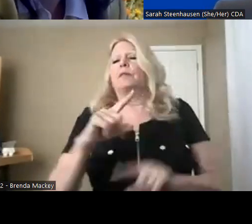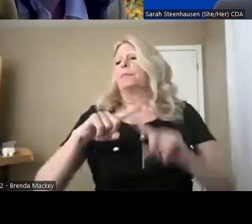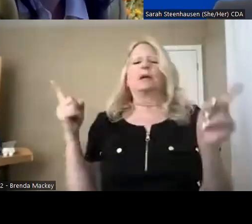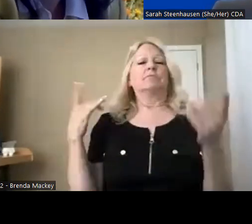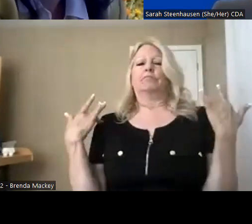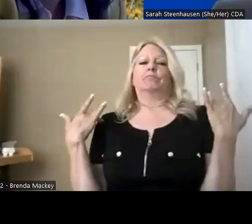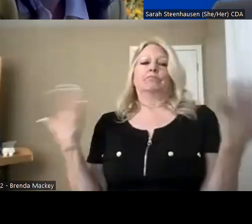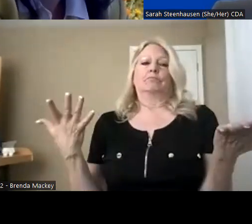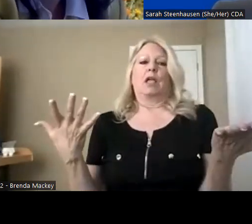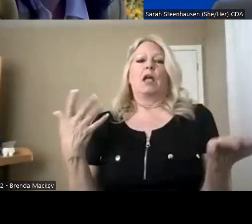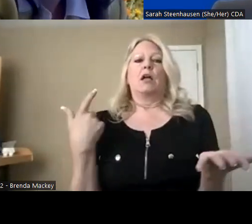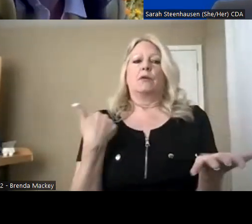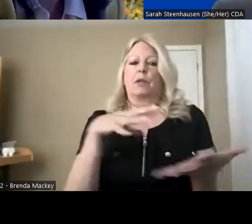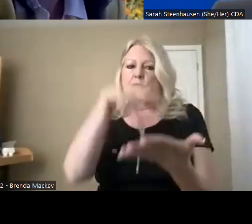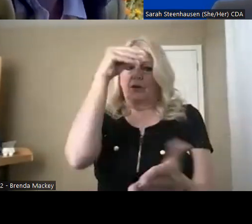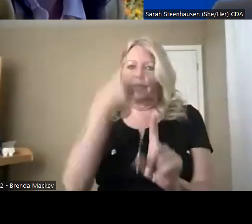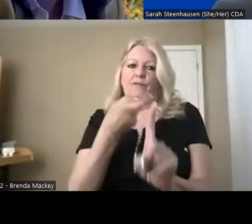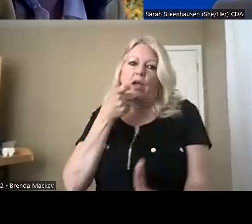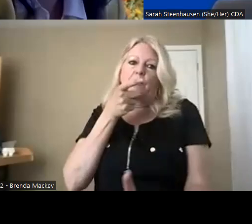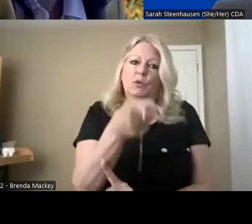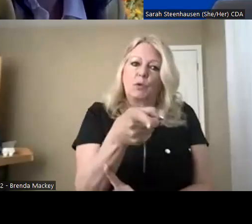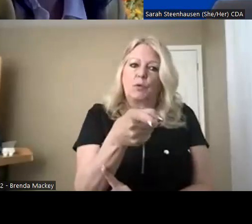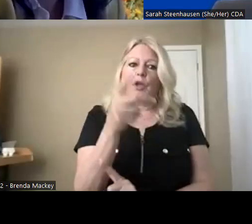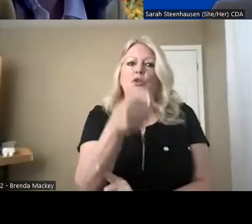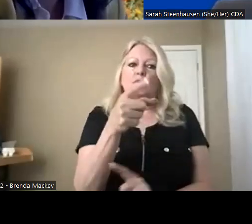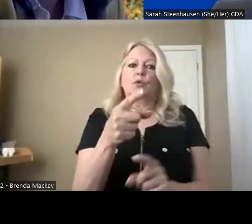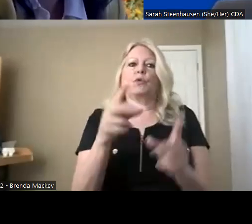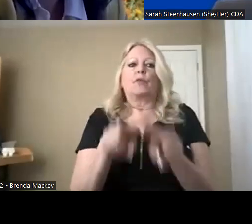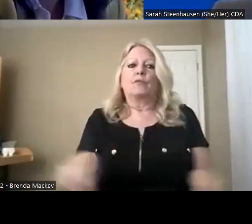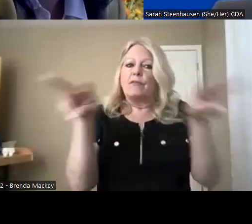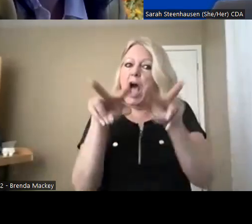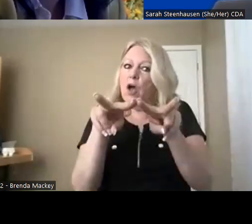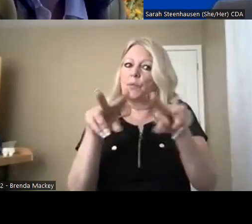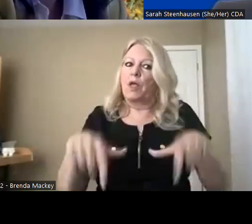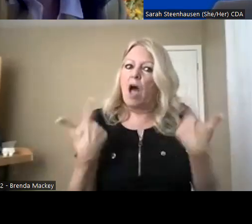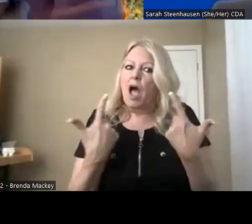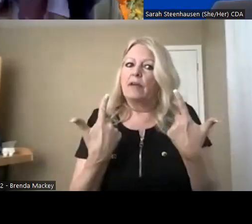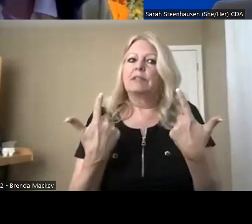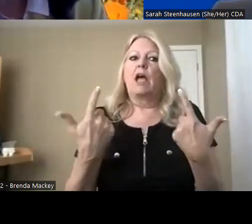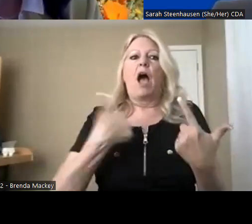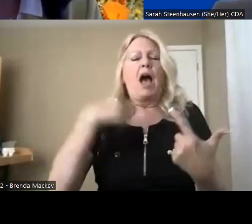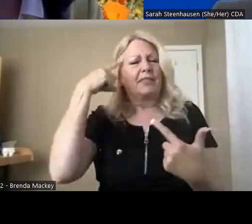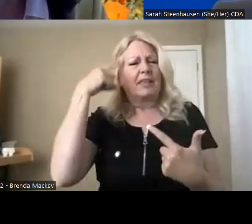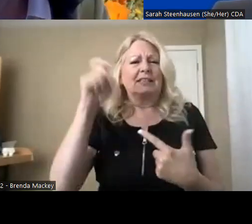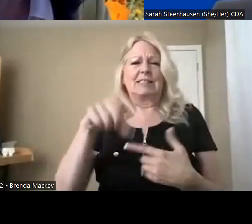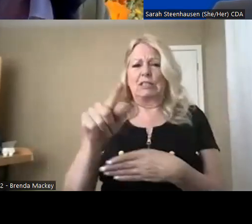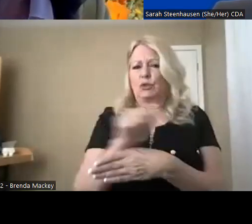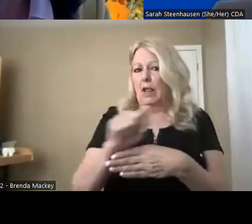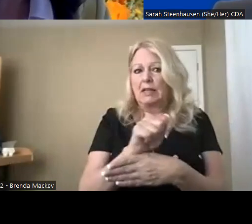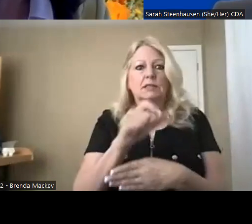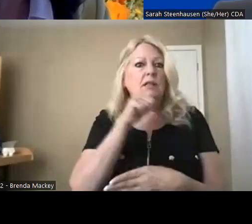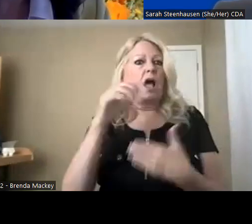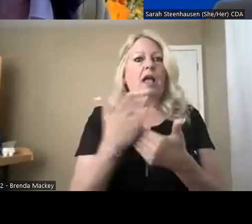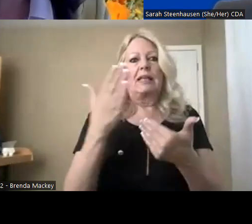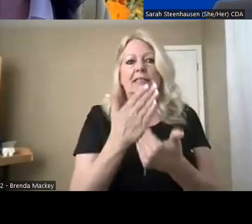me, we learned that from you because you spoke up. And so I think it needs training because it's not easy to tell